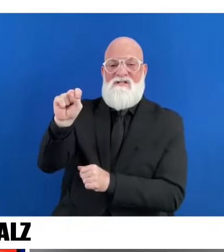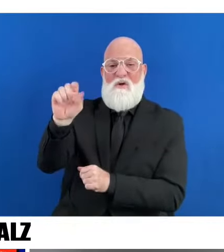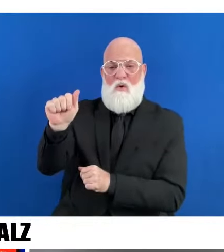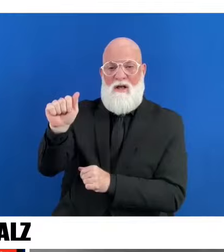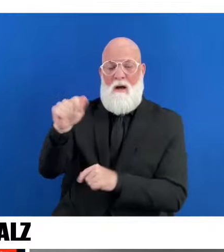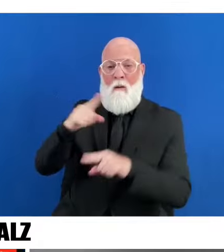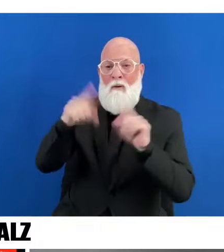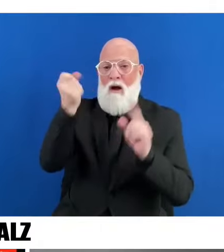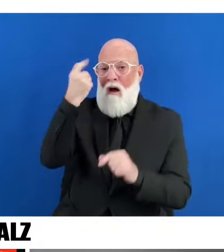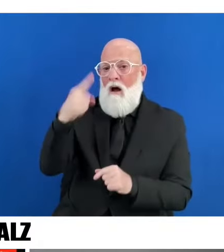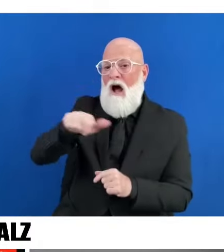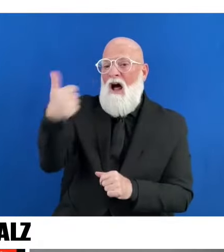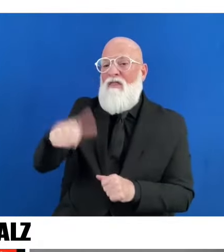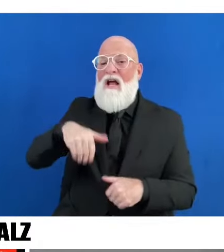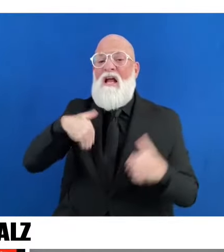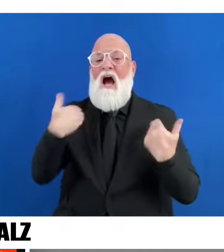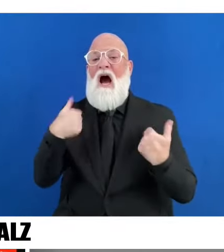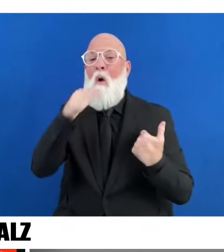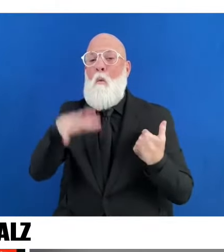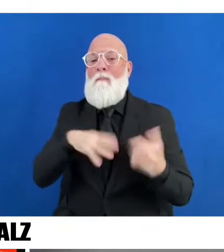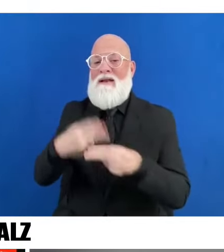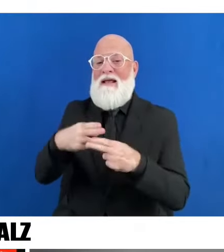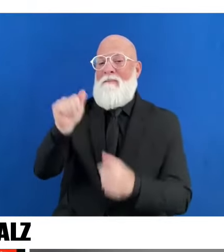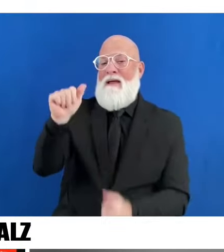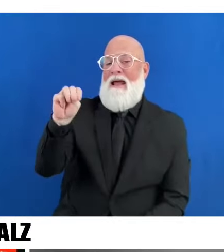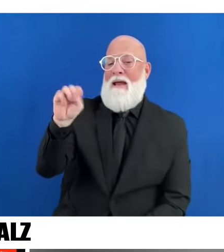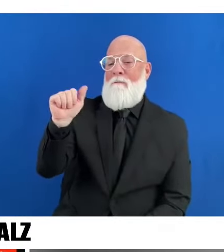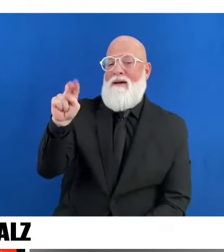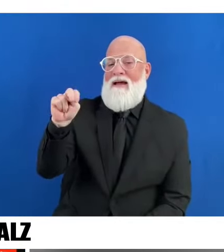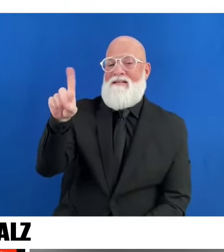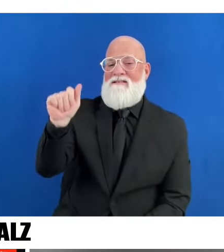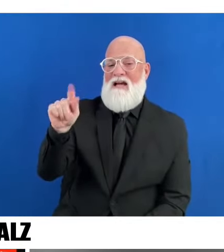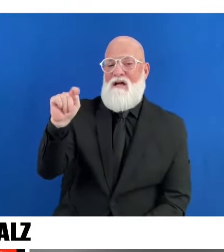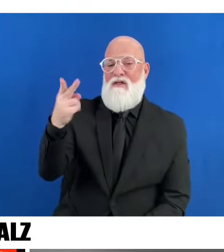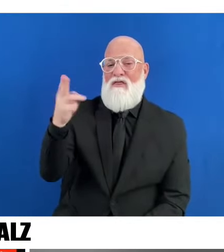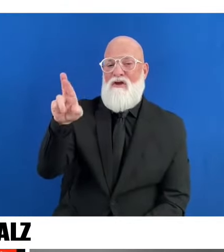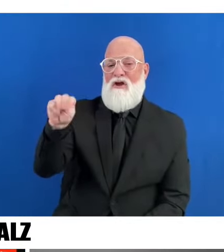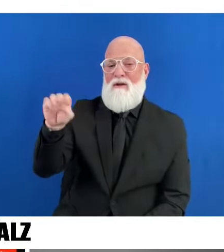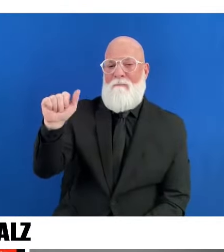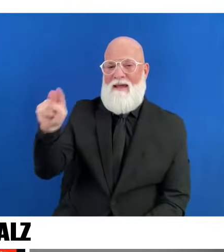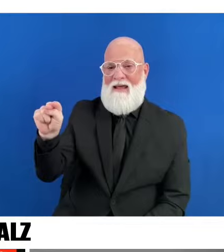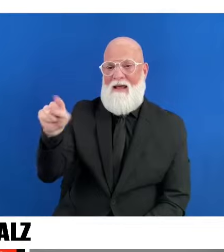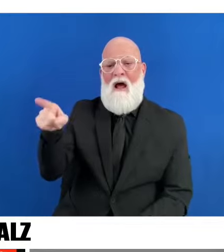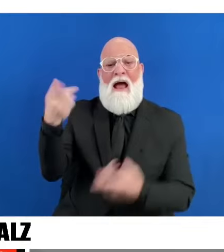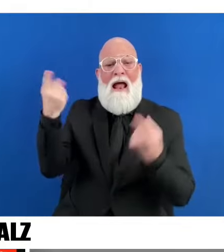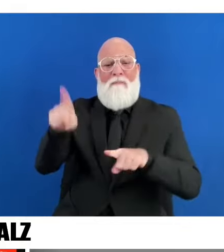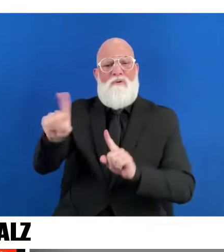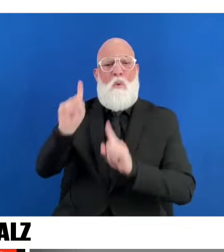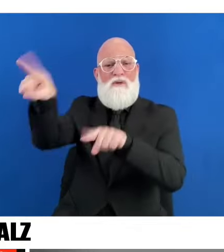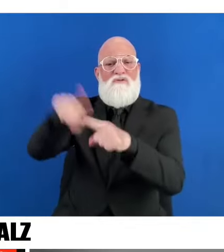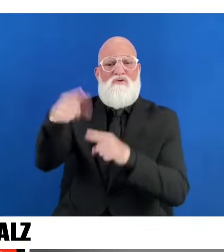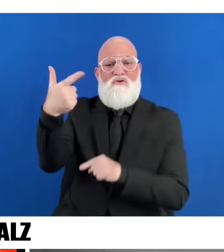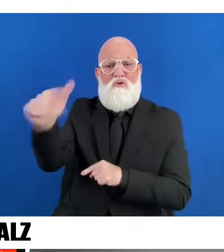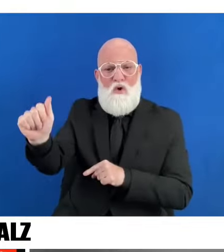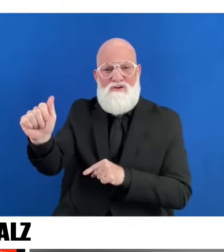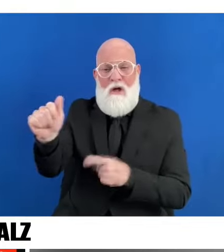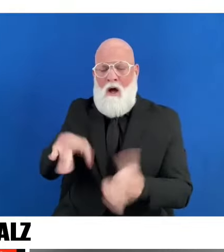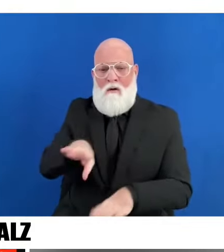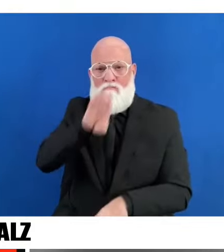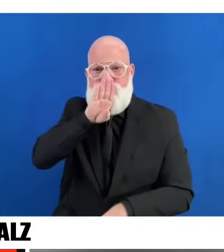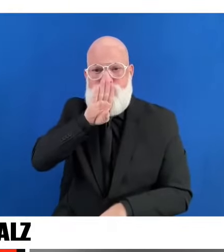Georgia, a restrictive state. Because of that, she had to travel a long distance to North Carolina to try and get her